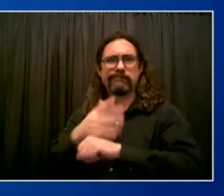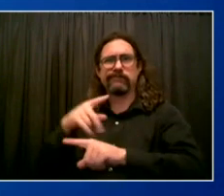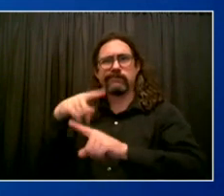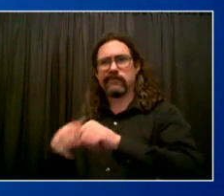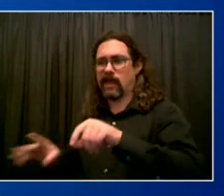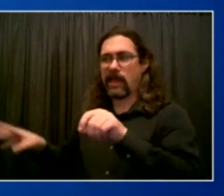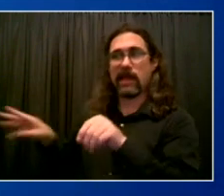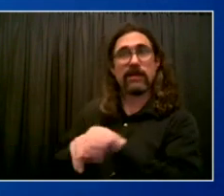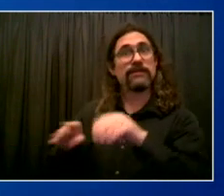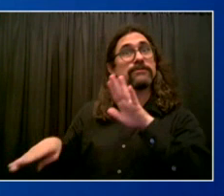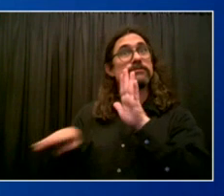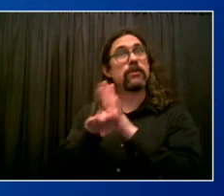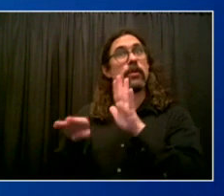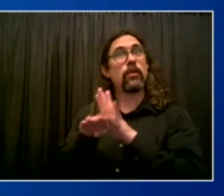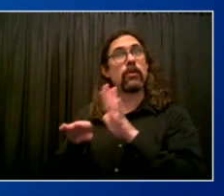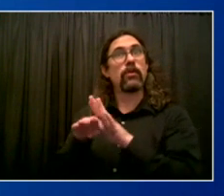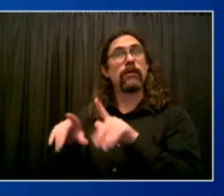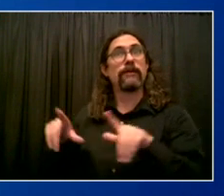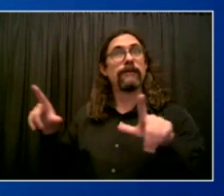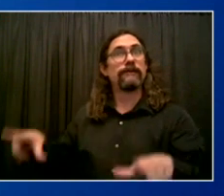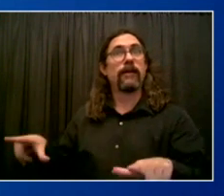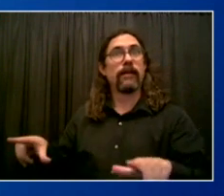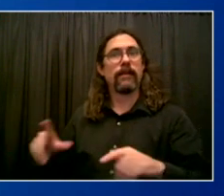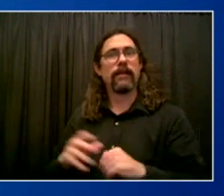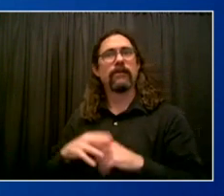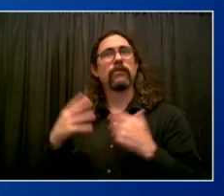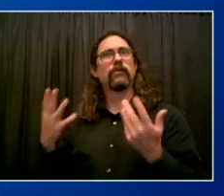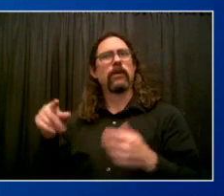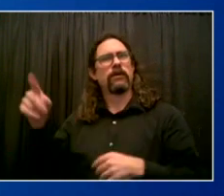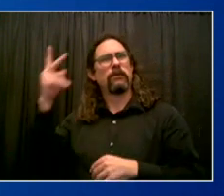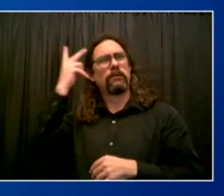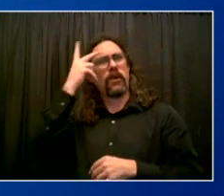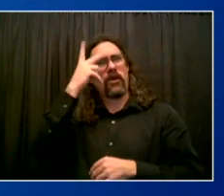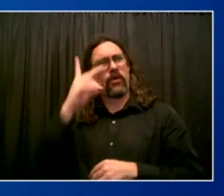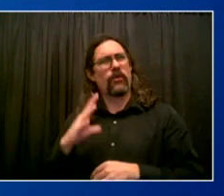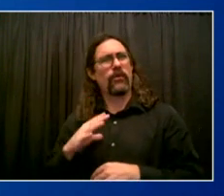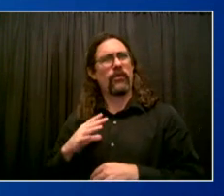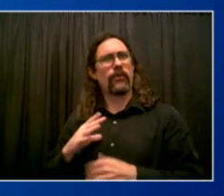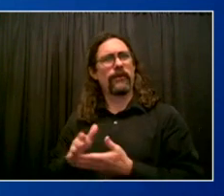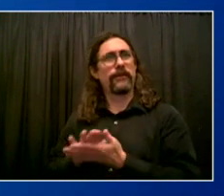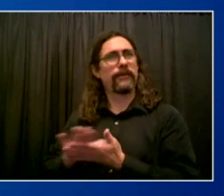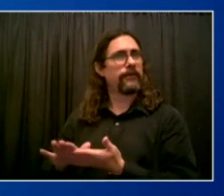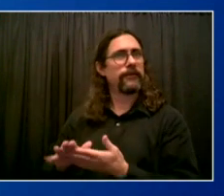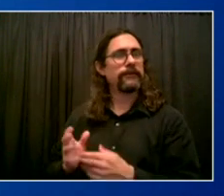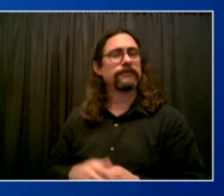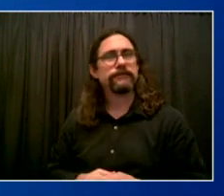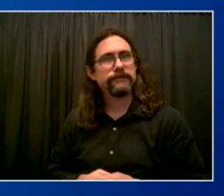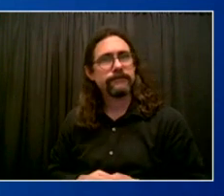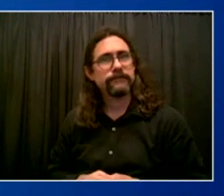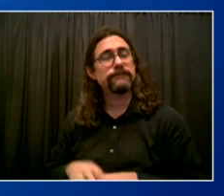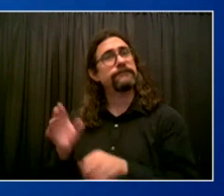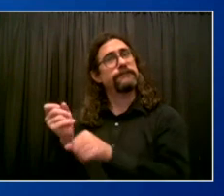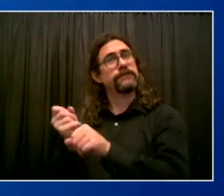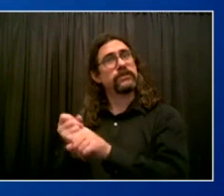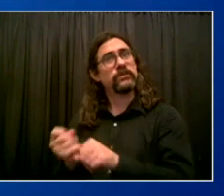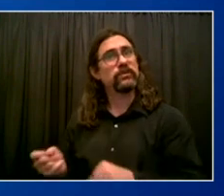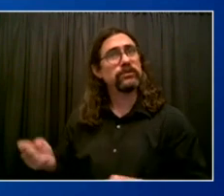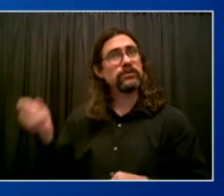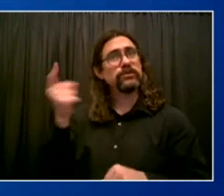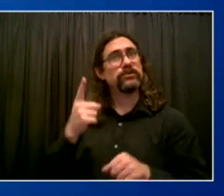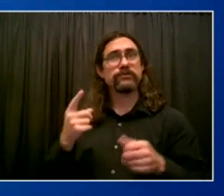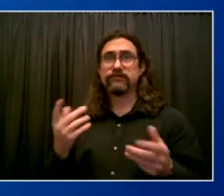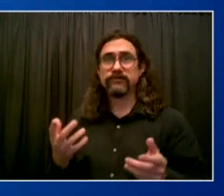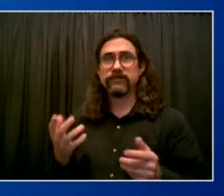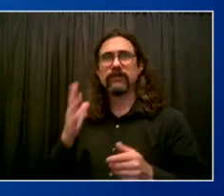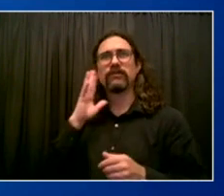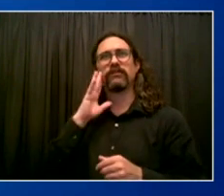then by next summer, they will be a field of dreams, so to speak, a Harlem field of dreams. That dirt field, that